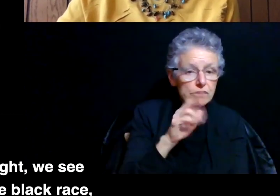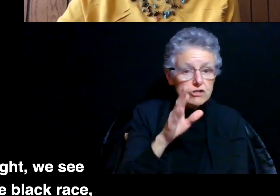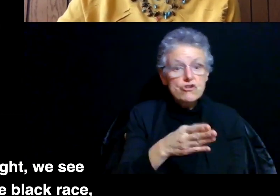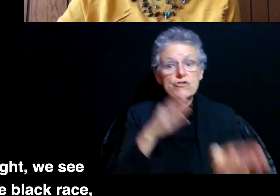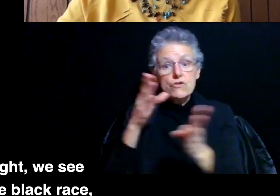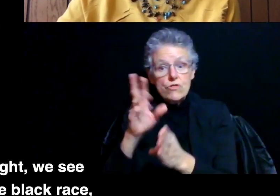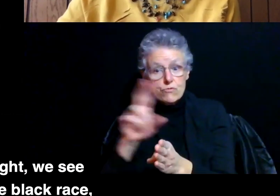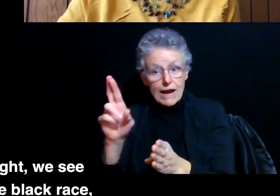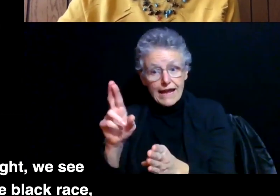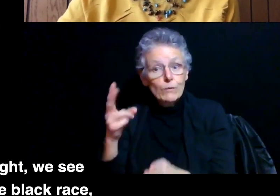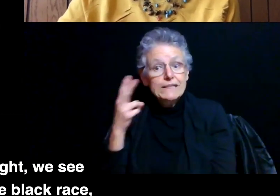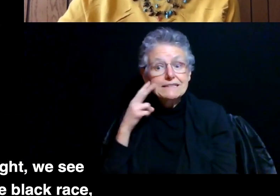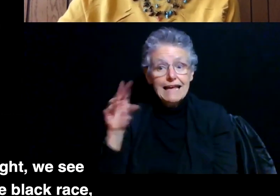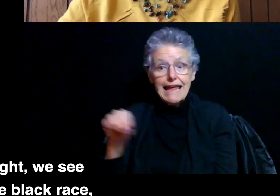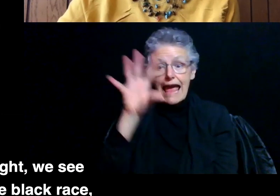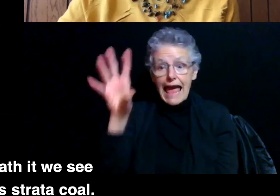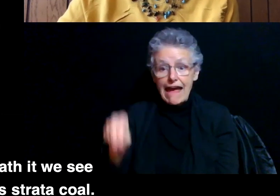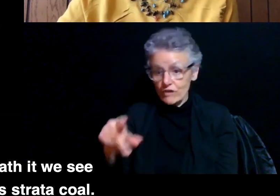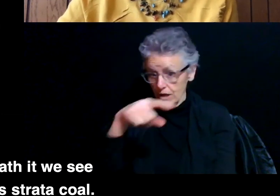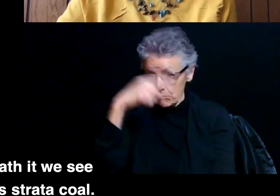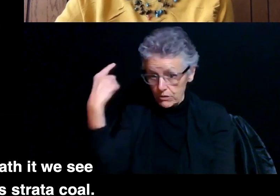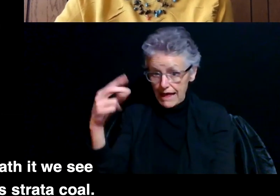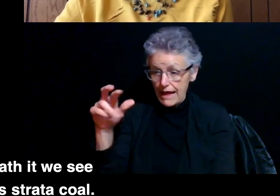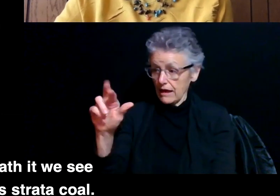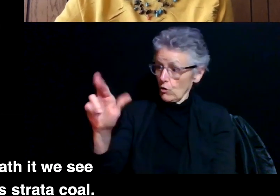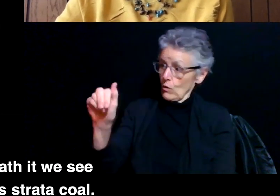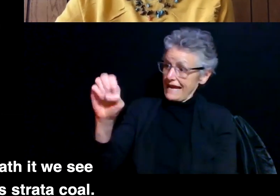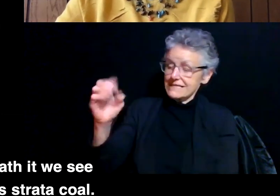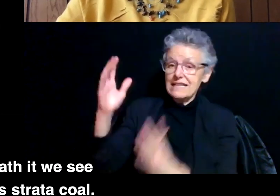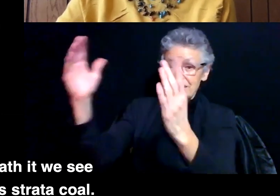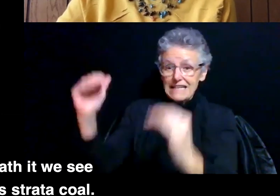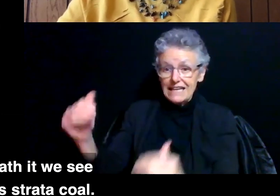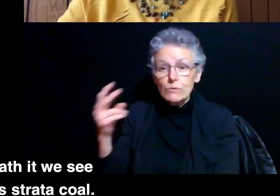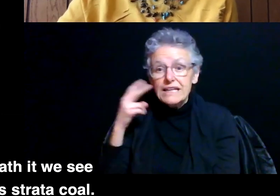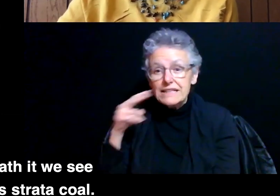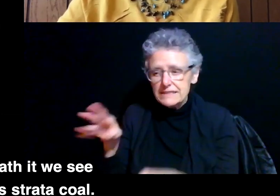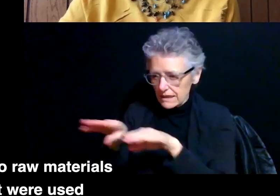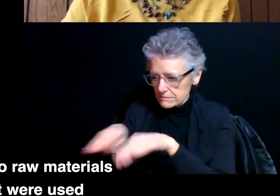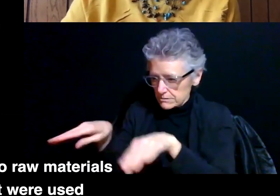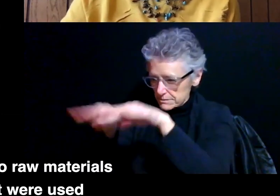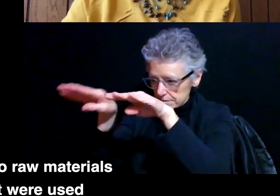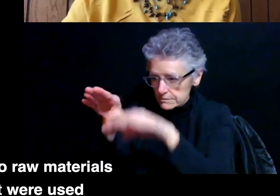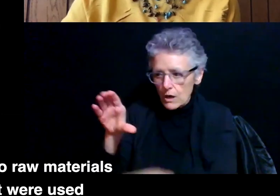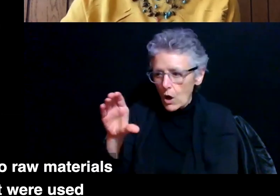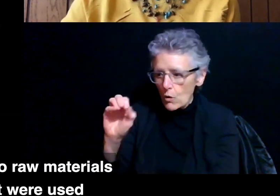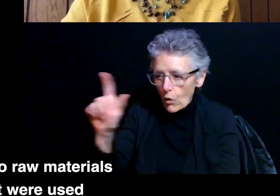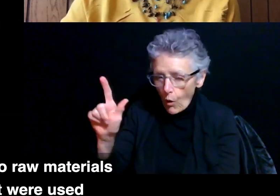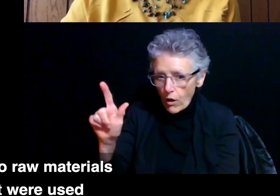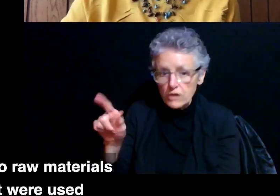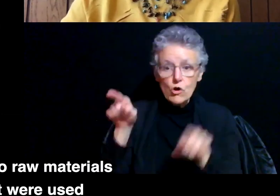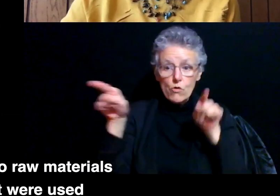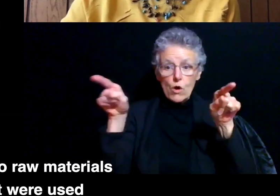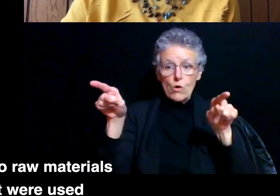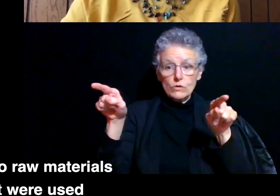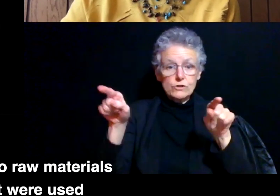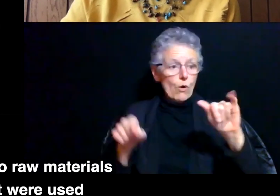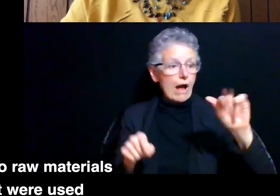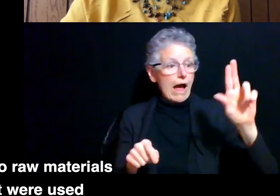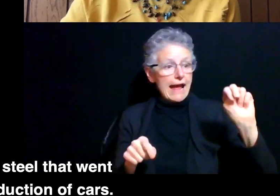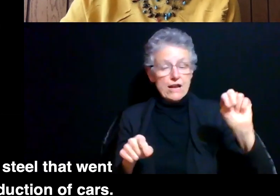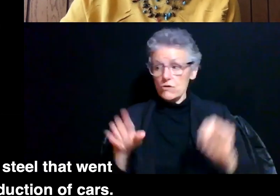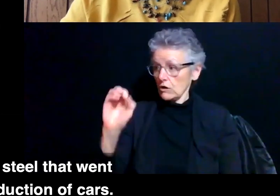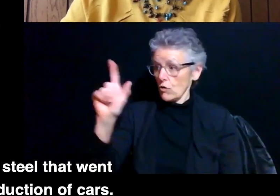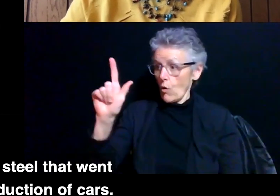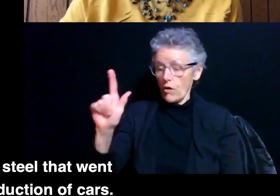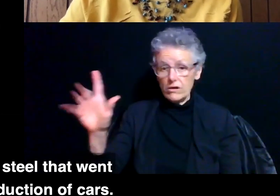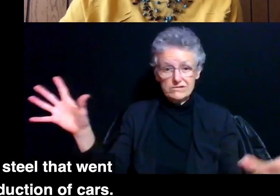we see Africa, the black race, and beneath it, we see the Earth's strata, coal. So these two raw materials are what were used